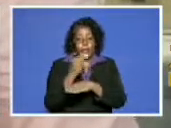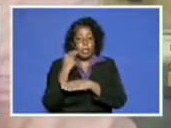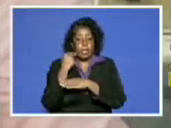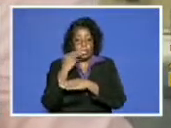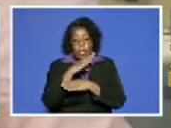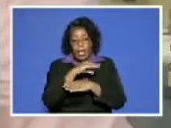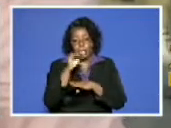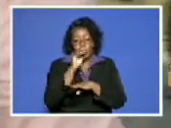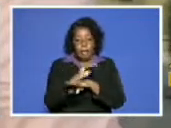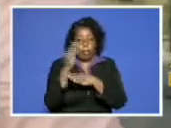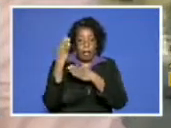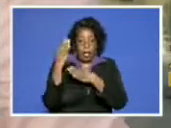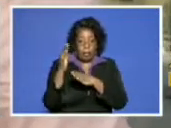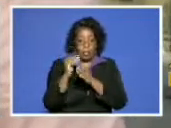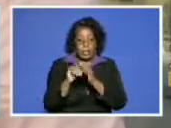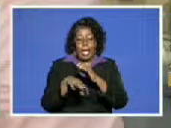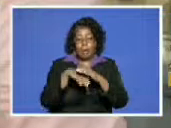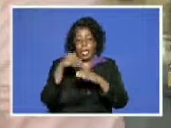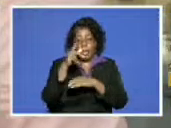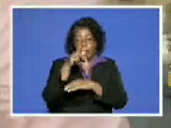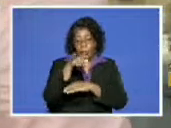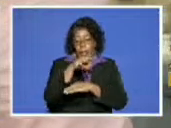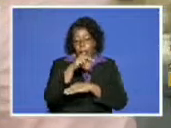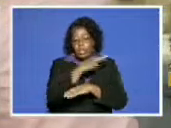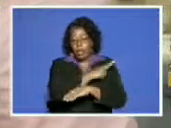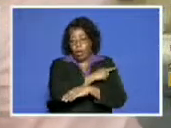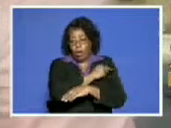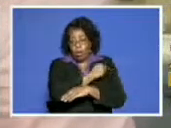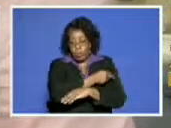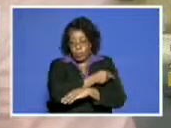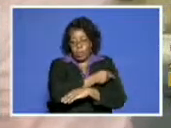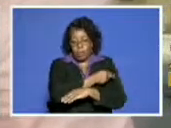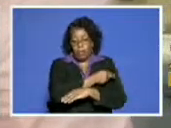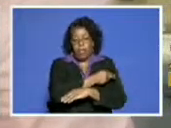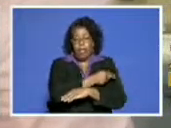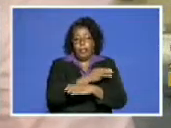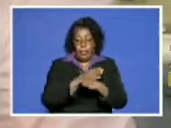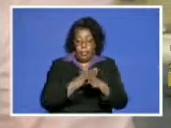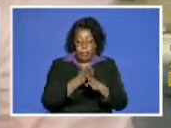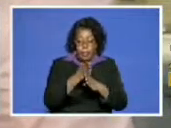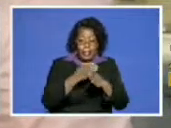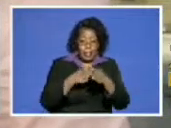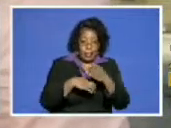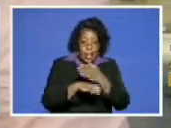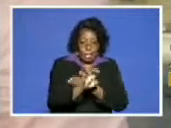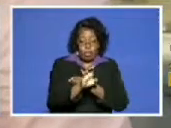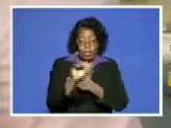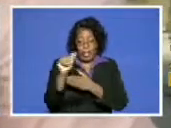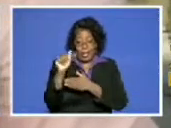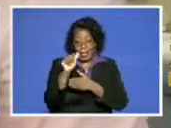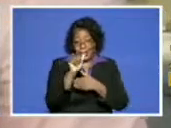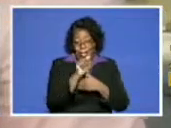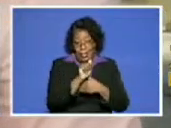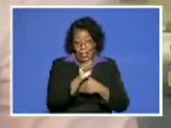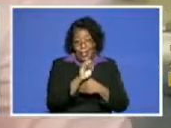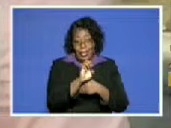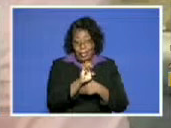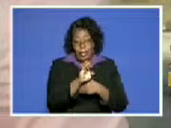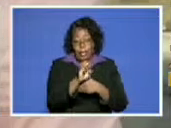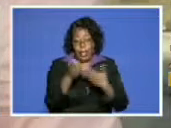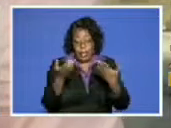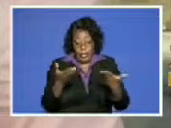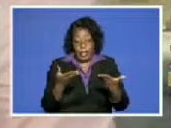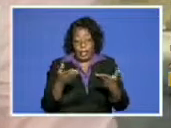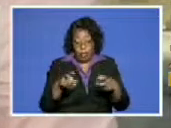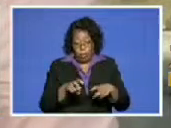Good evening, Bahamas. I'm outside of Princess Margaret Hospital, the main entrance to the accident emergency part. Here we were able